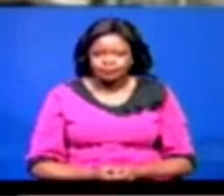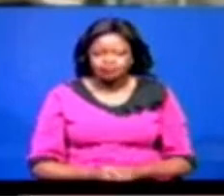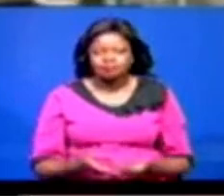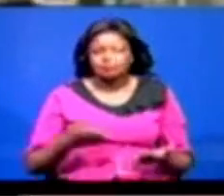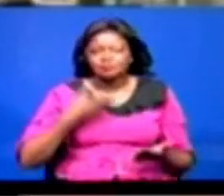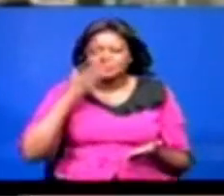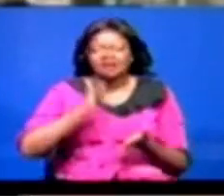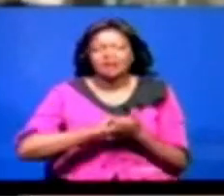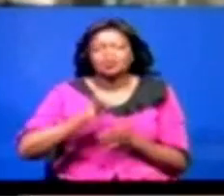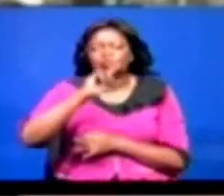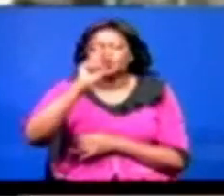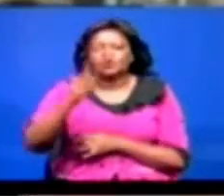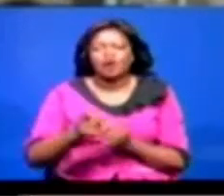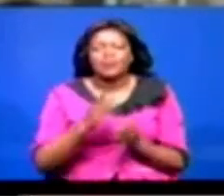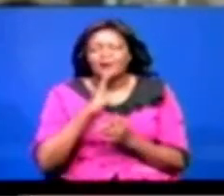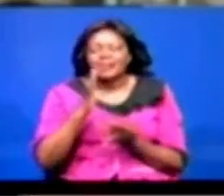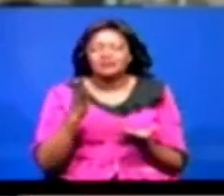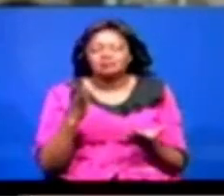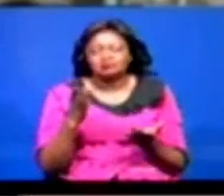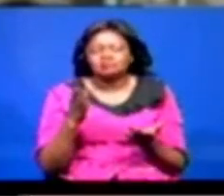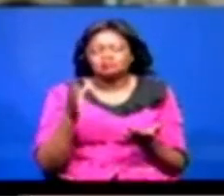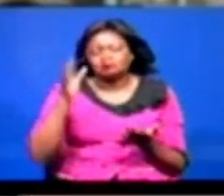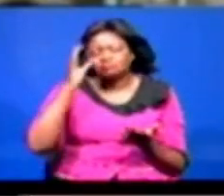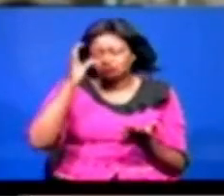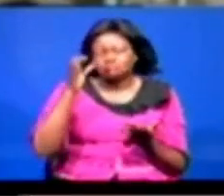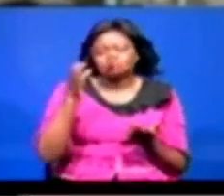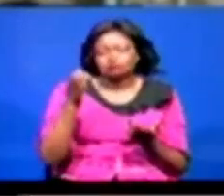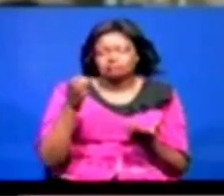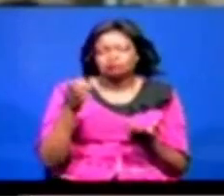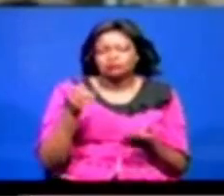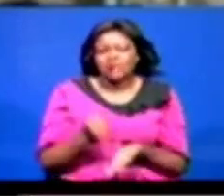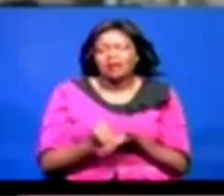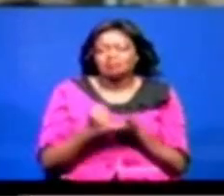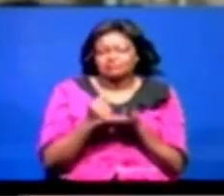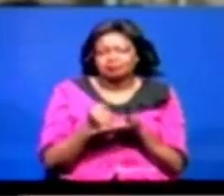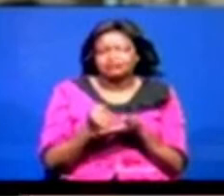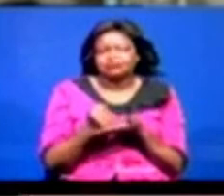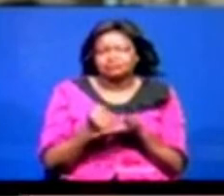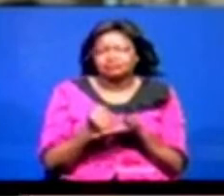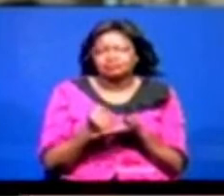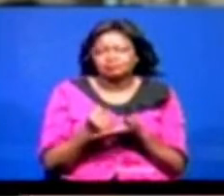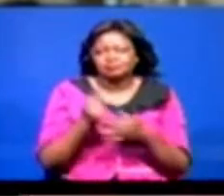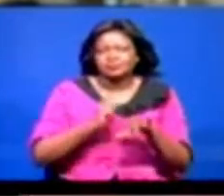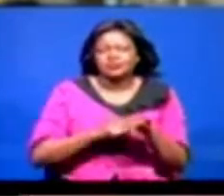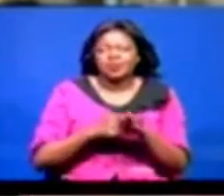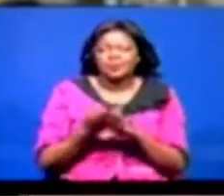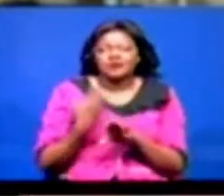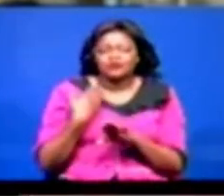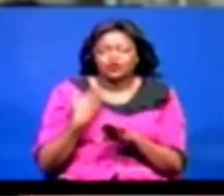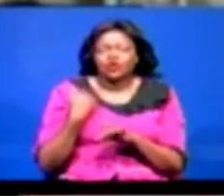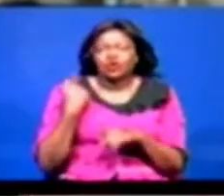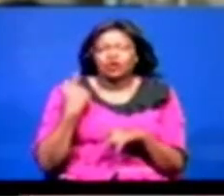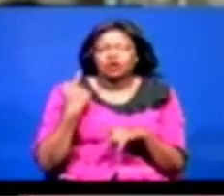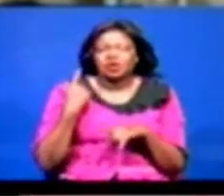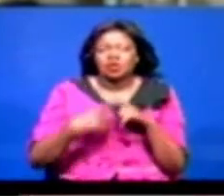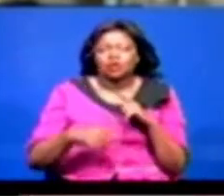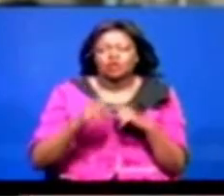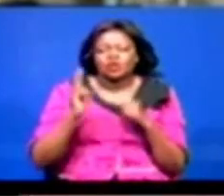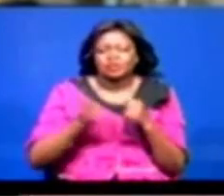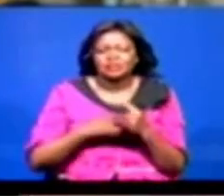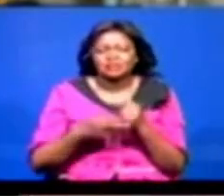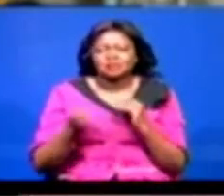question, perhaps a bit of context would be of help. In the period just before the 2007